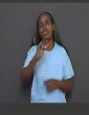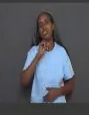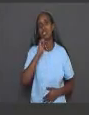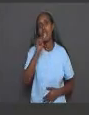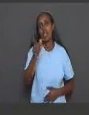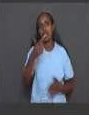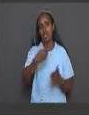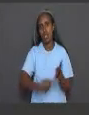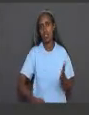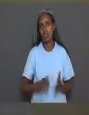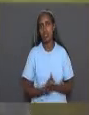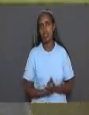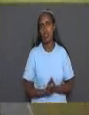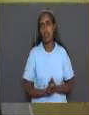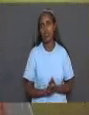indirect taxes.